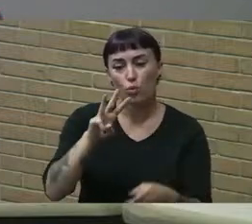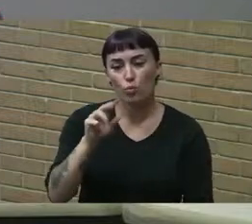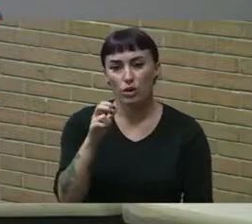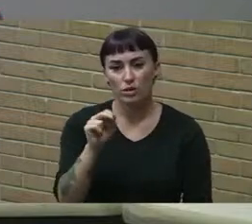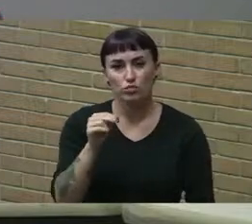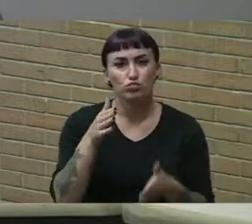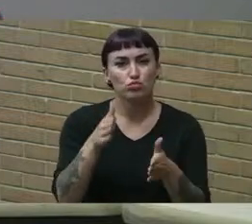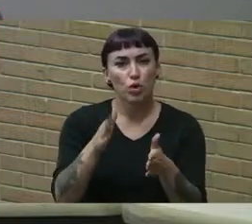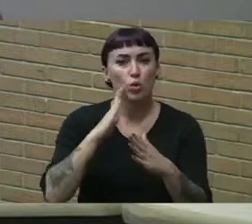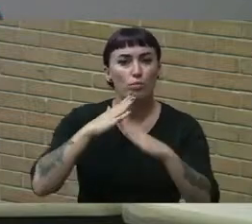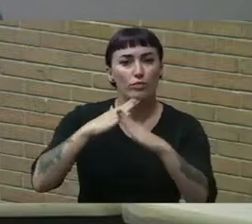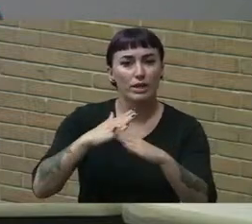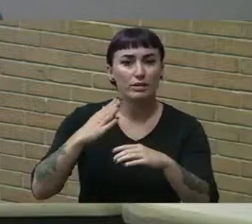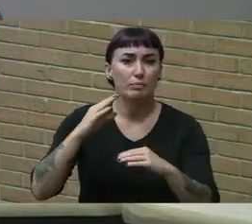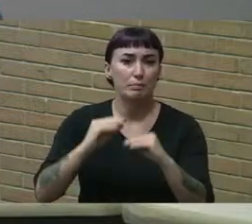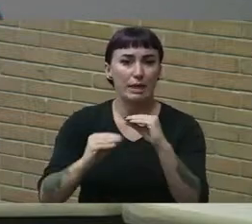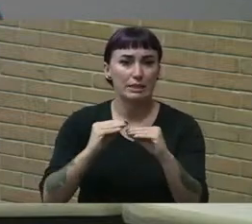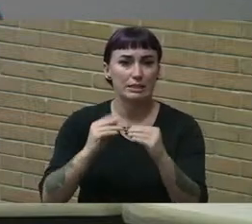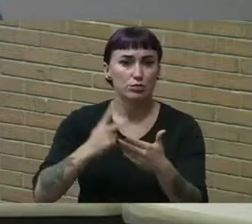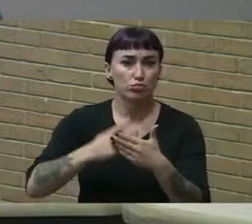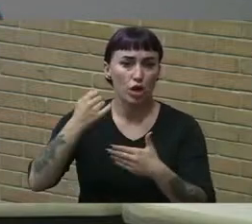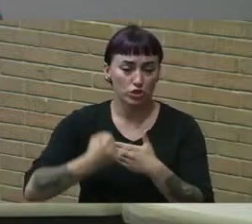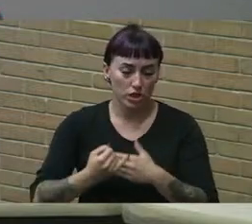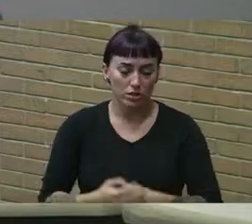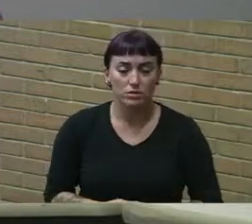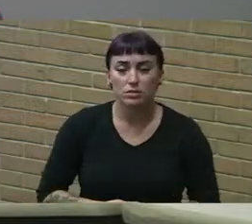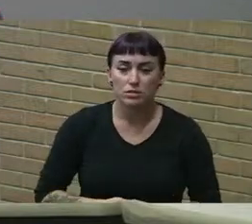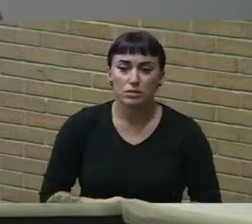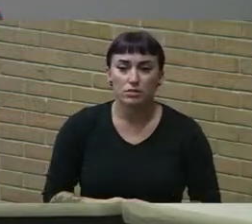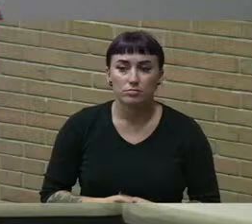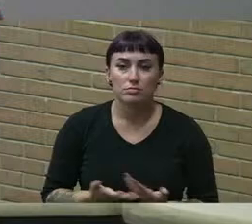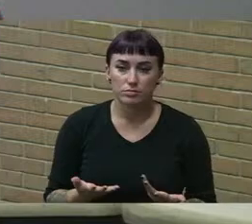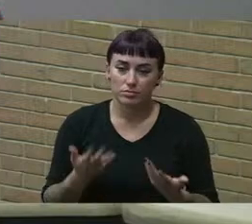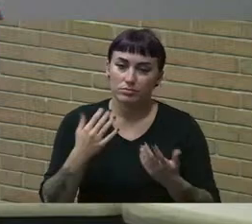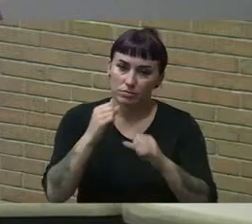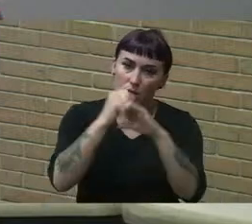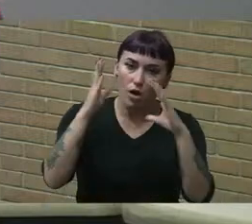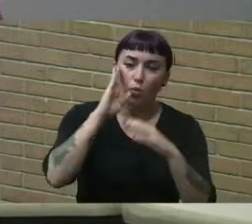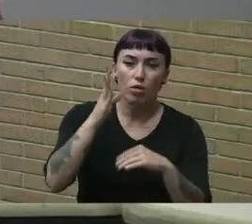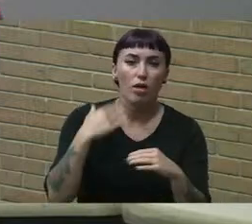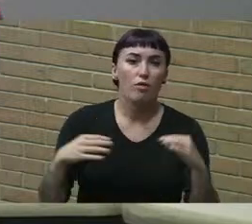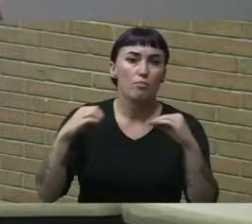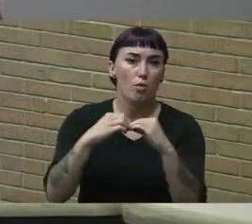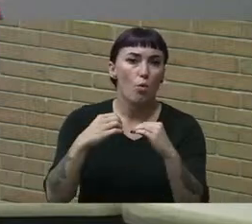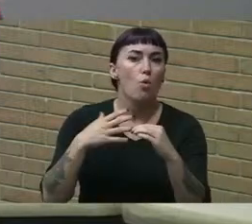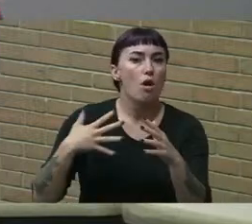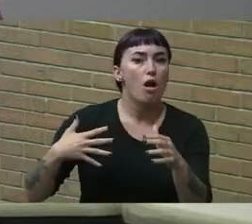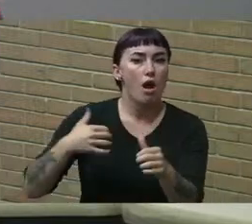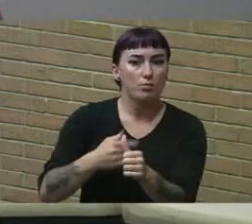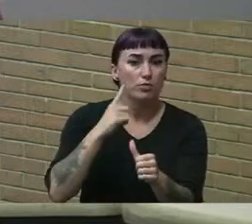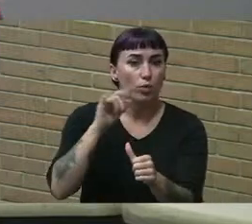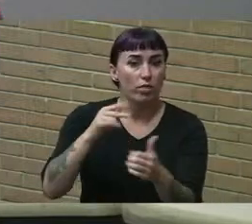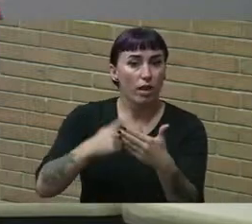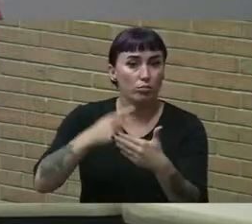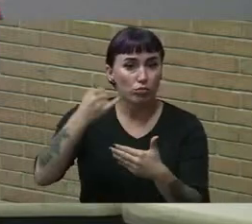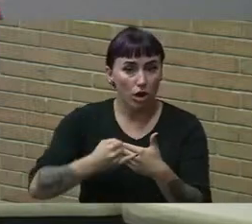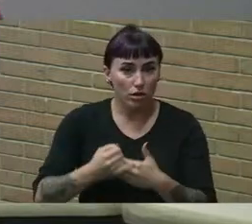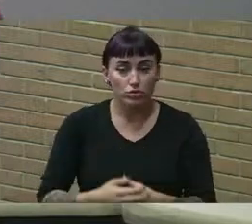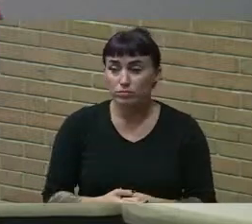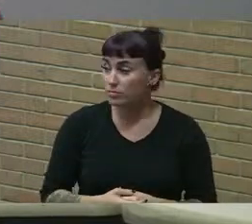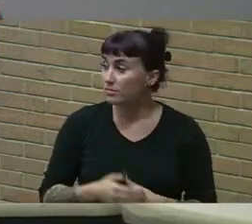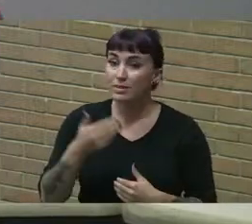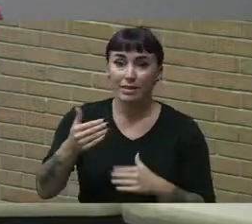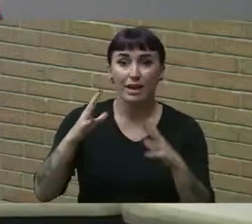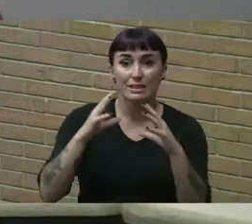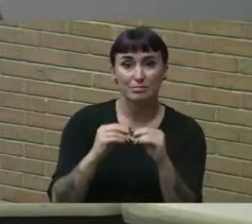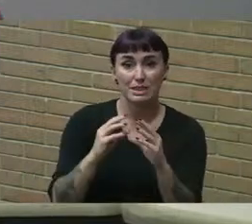Road preventative maintenance project. I imagine we will have further update on that project at next month's